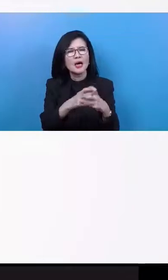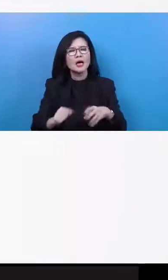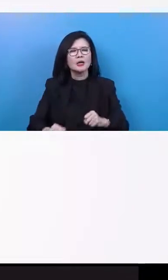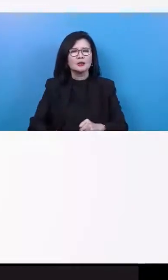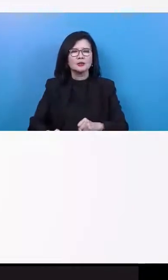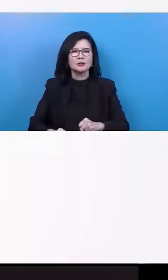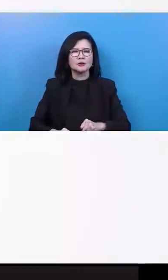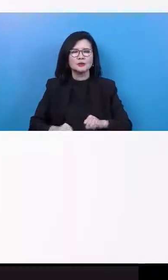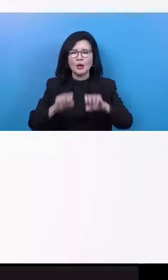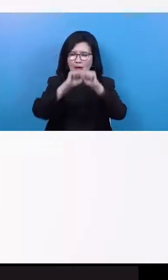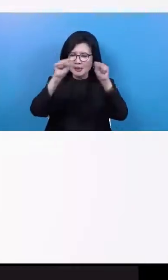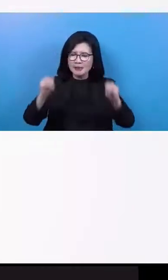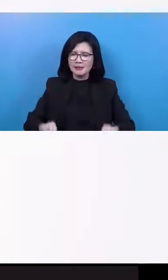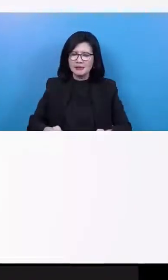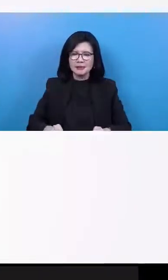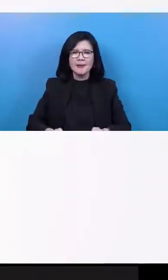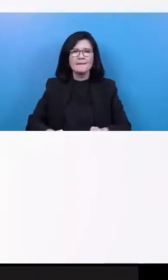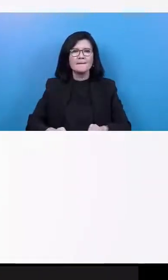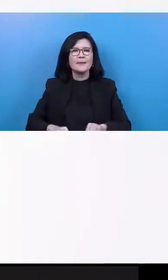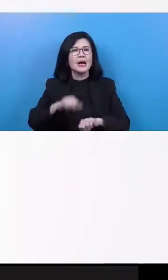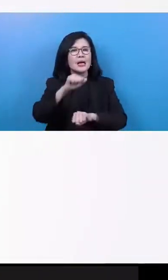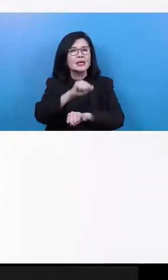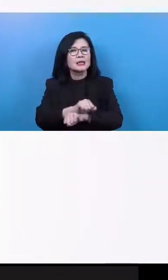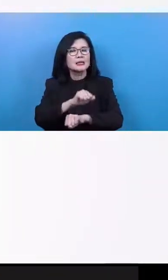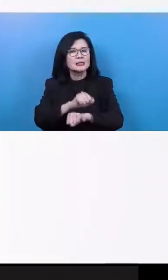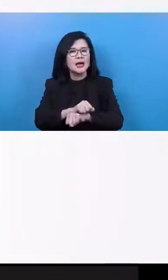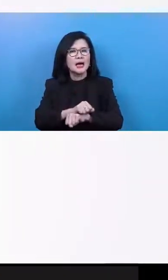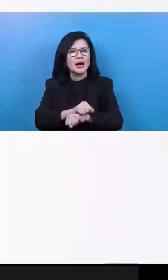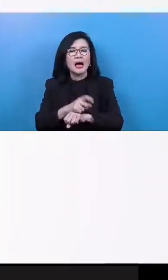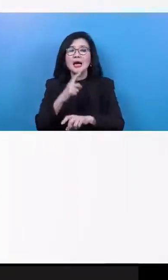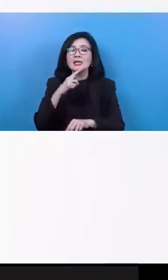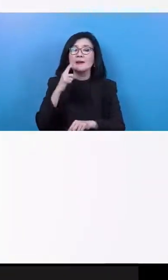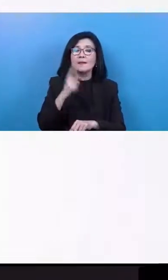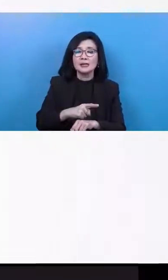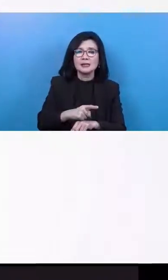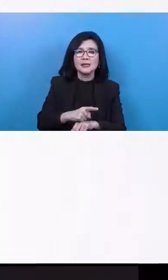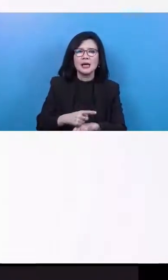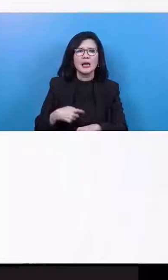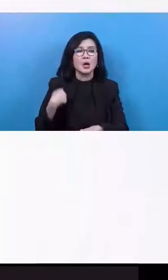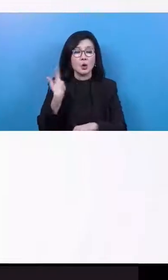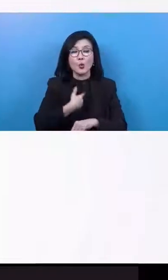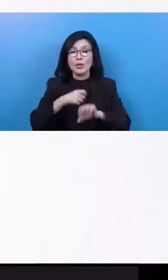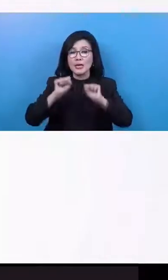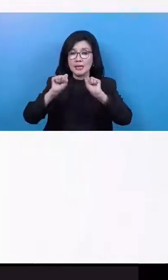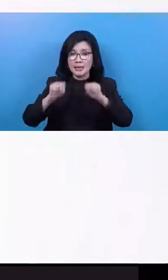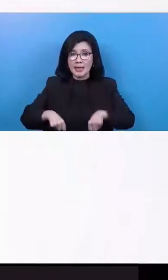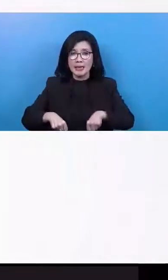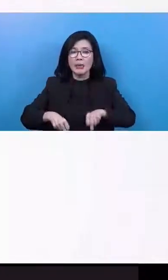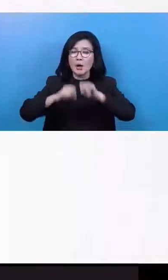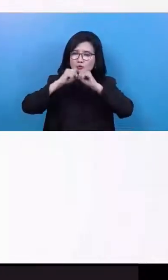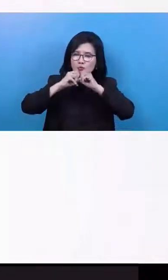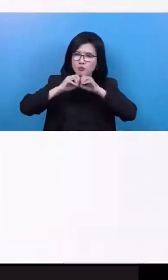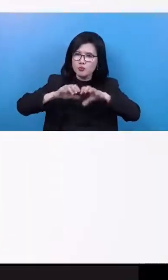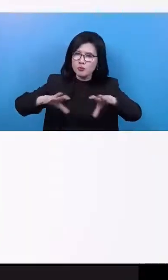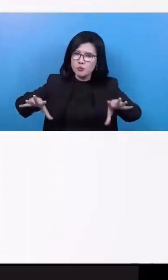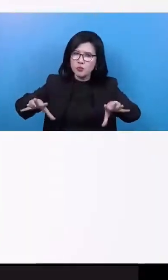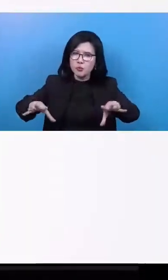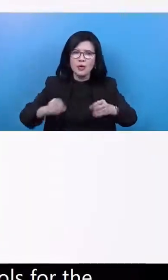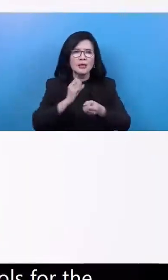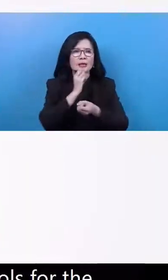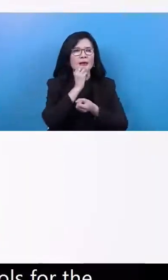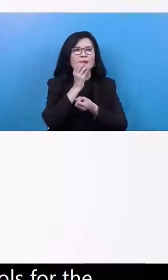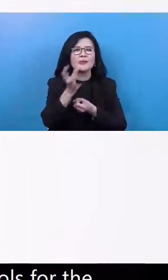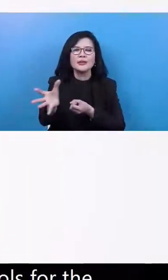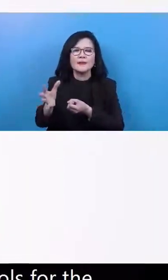that we are able to disseminate those widely to get the buy-in of member states, and of